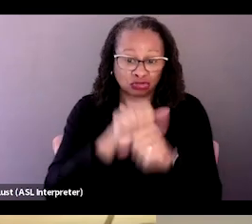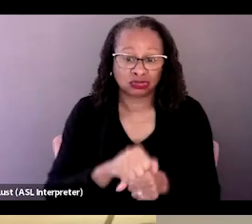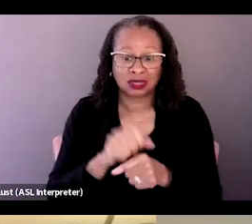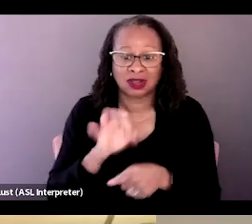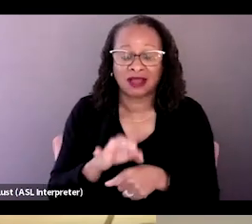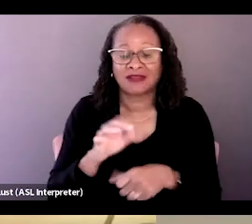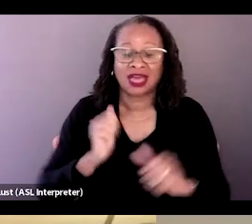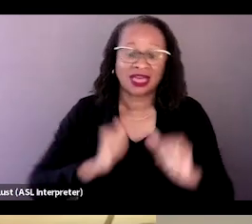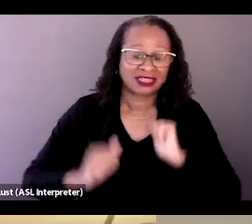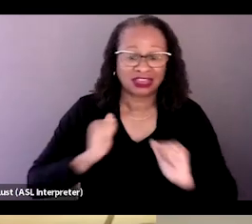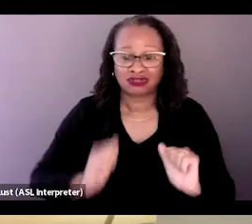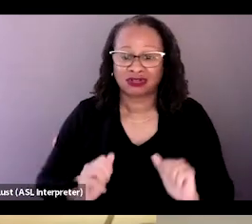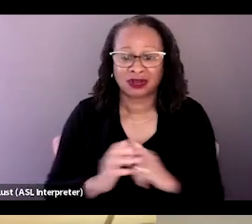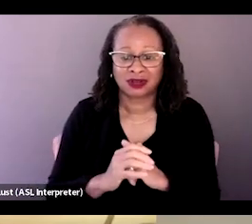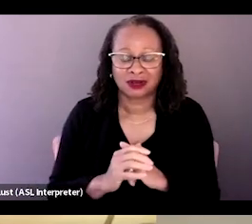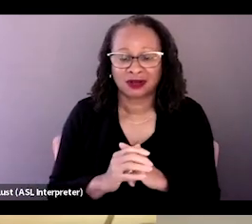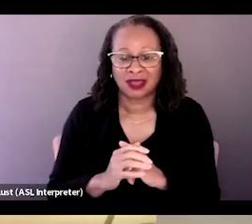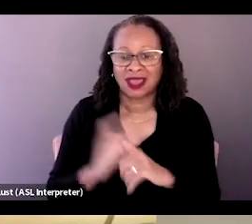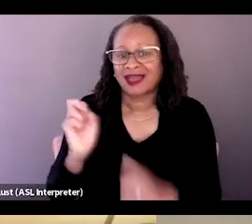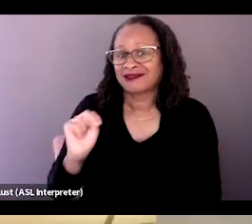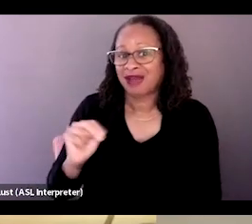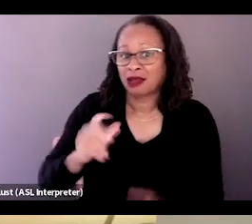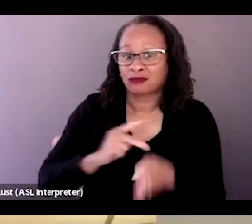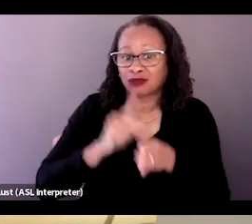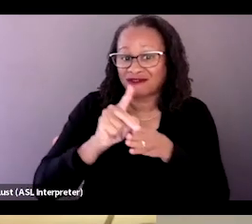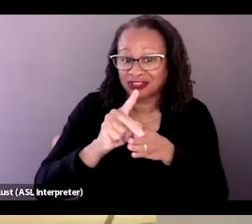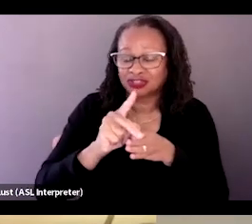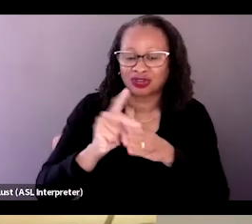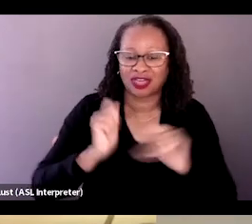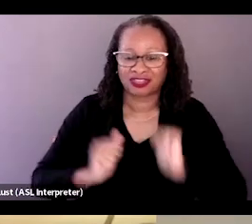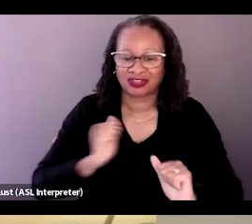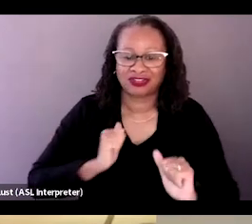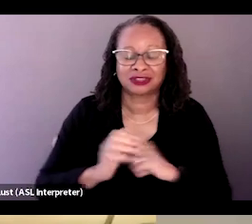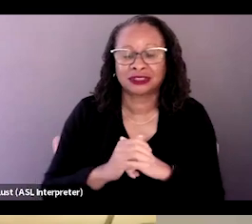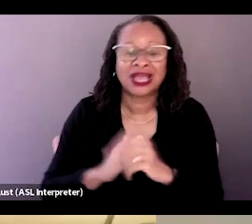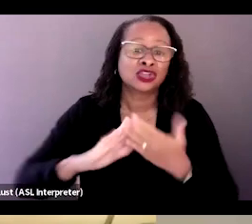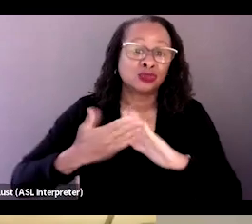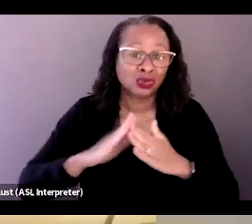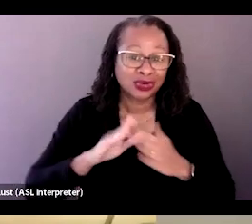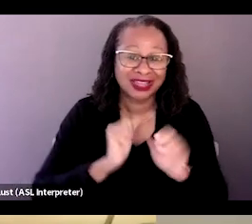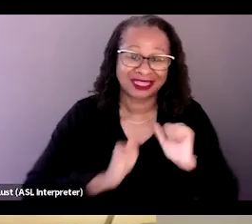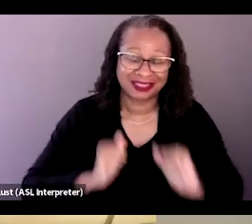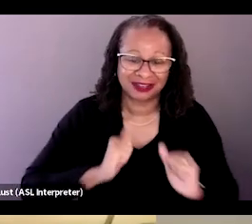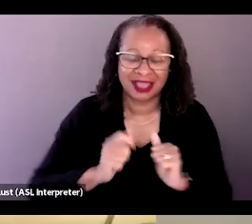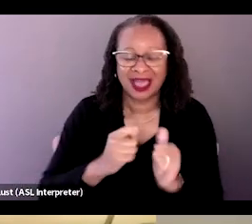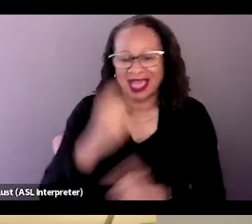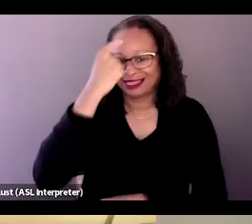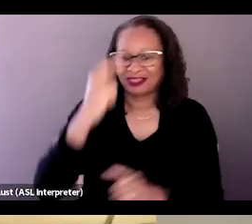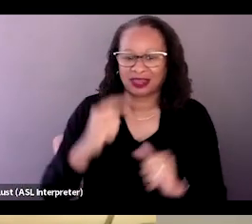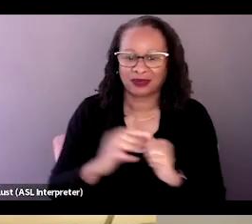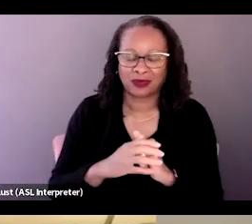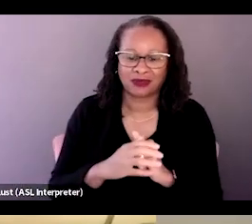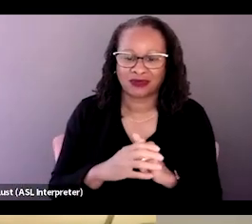know, like non-professional theater, political theater. So I think they were totally ready in terms